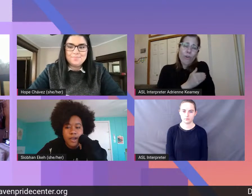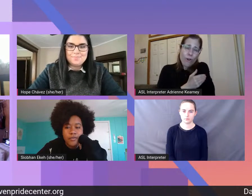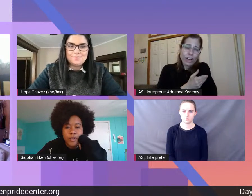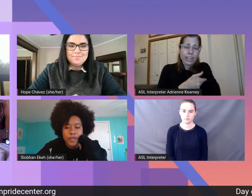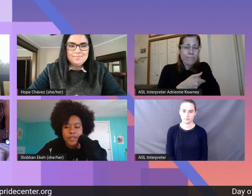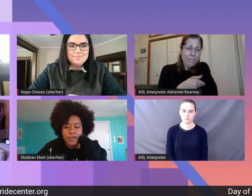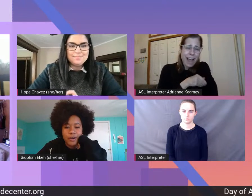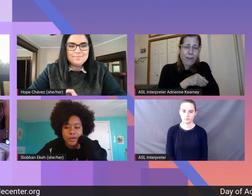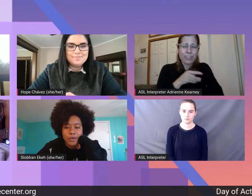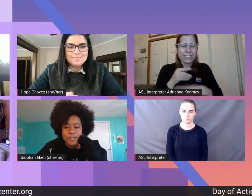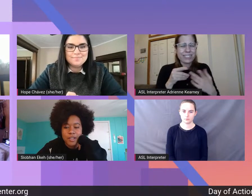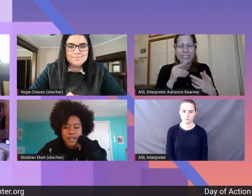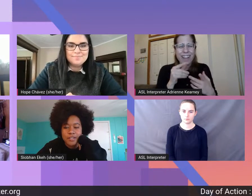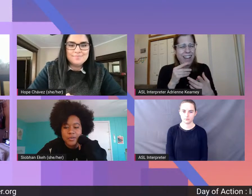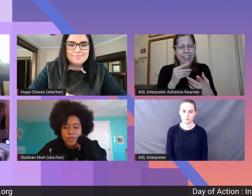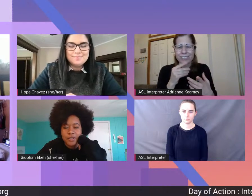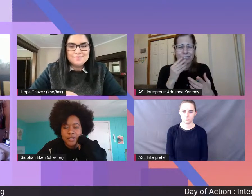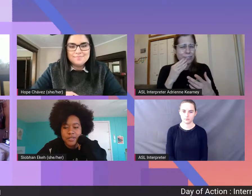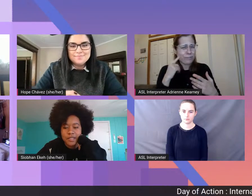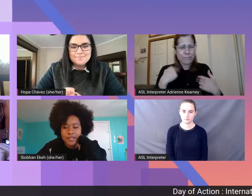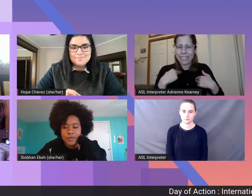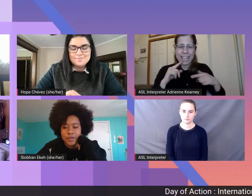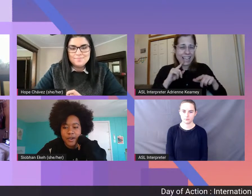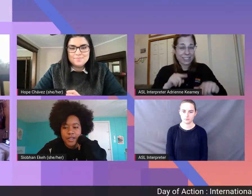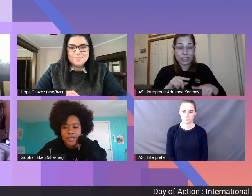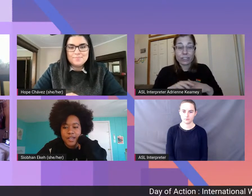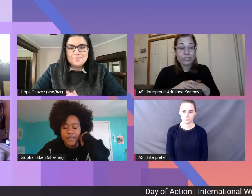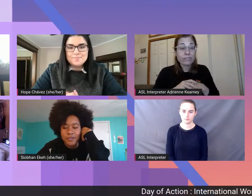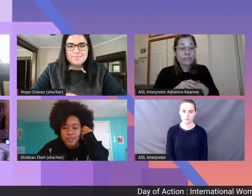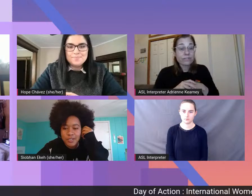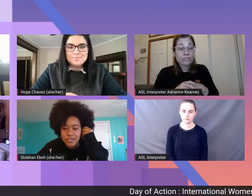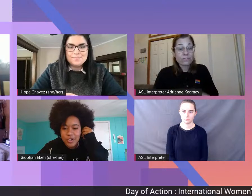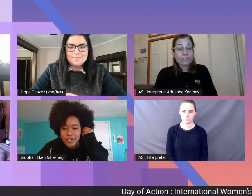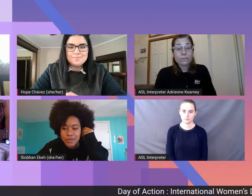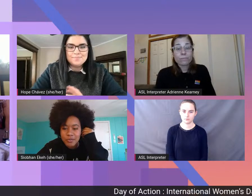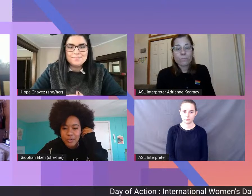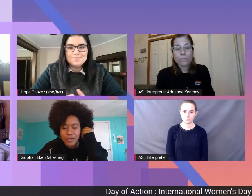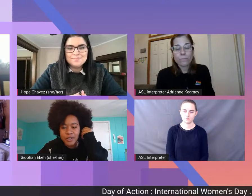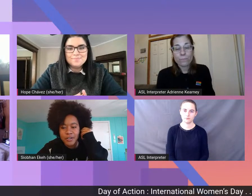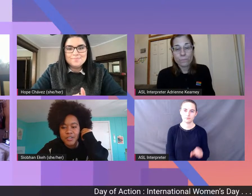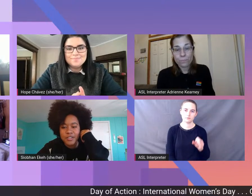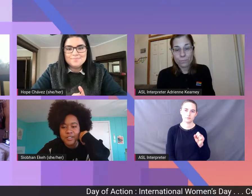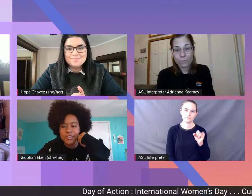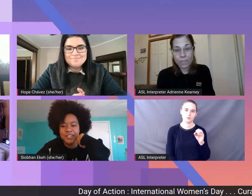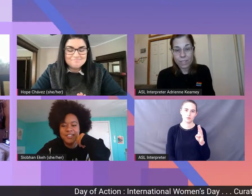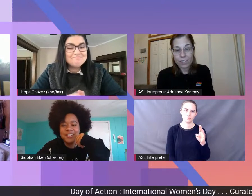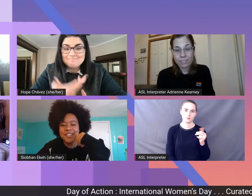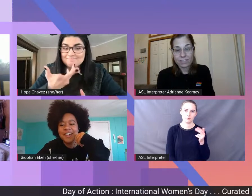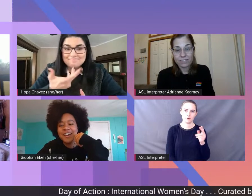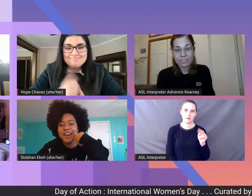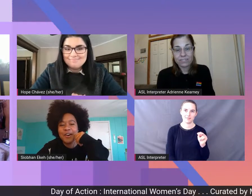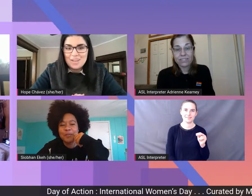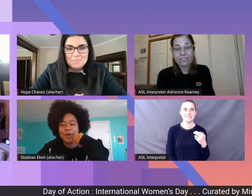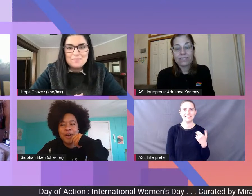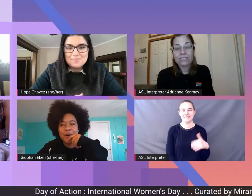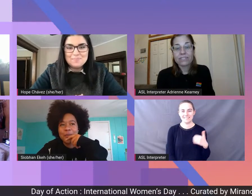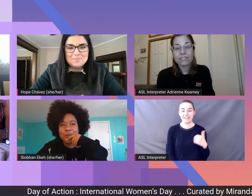Yeah, I find that a hard question to answer because, to be honest, I usually just try to avoid large institutions.